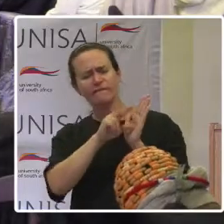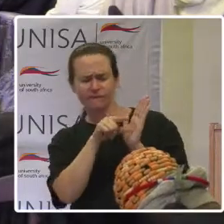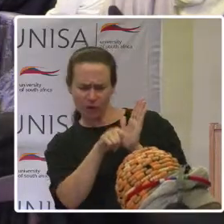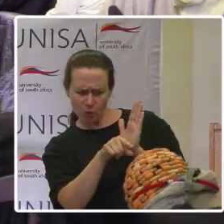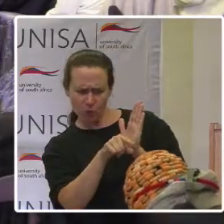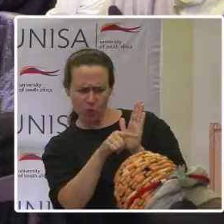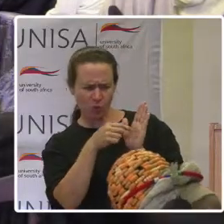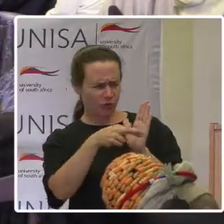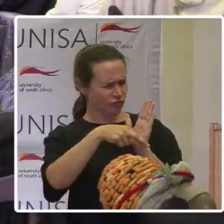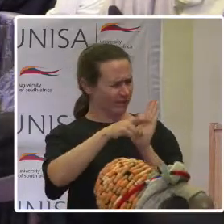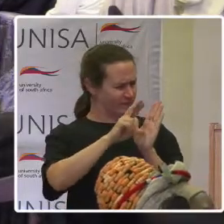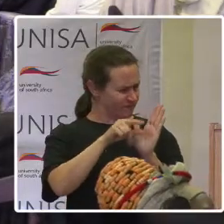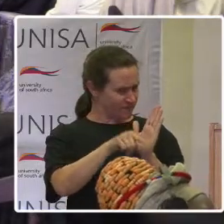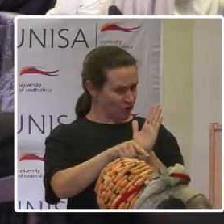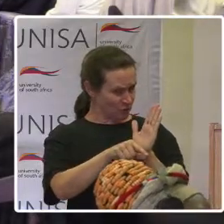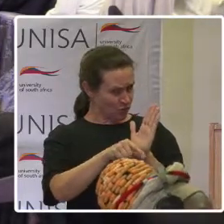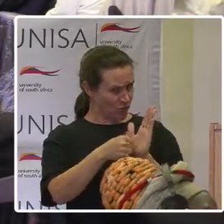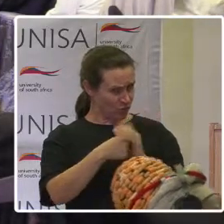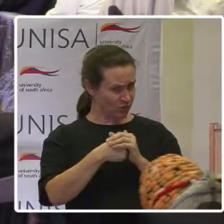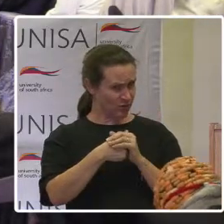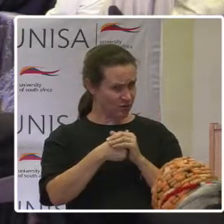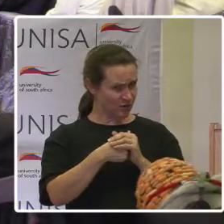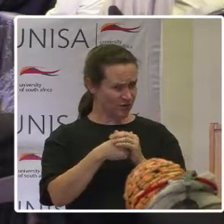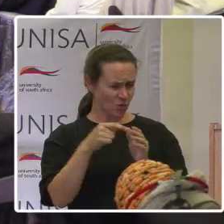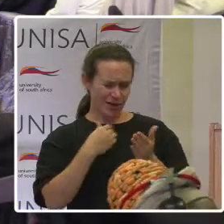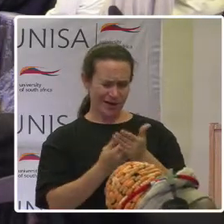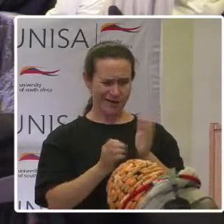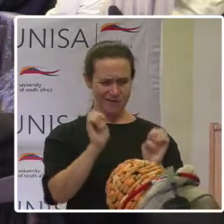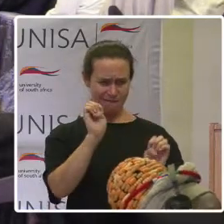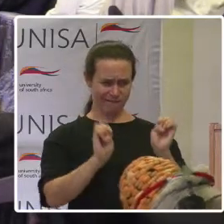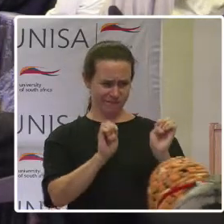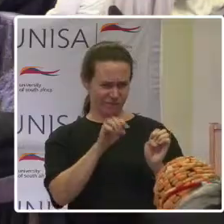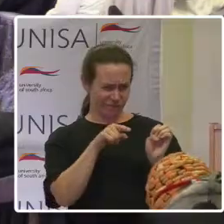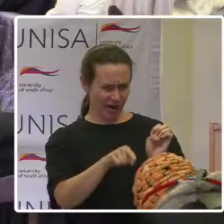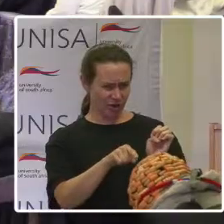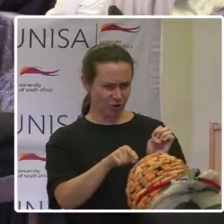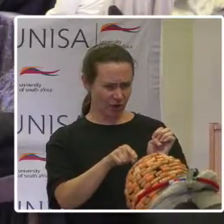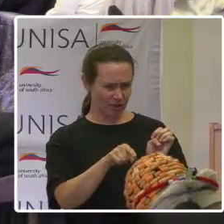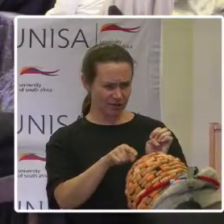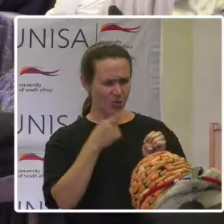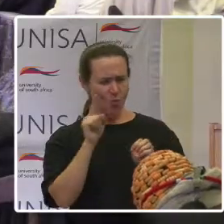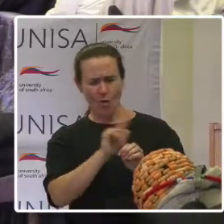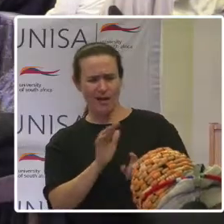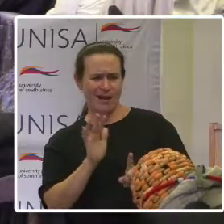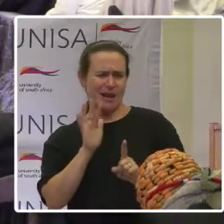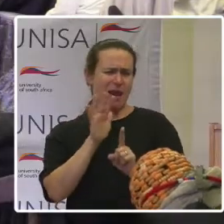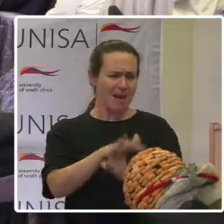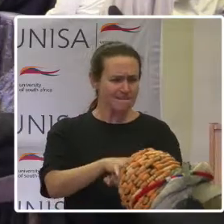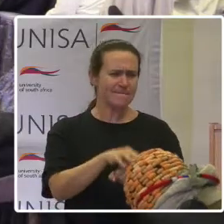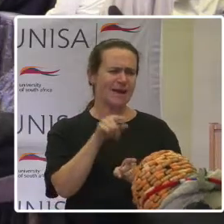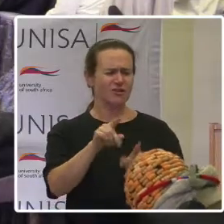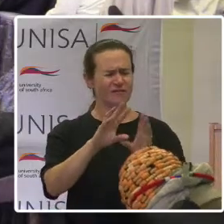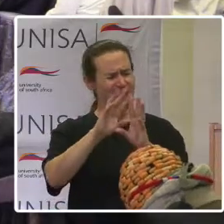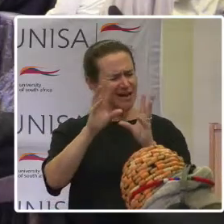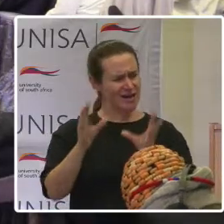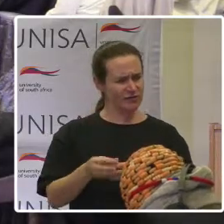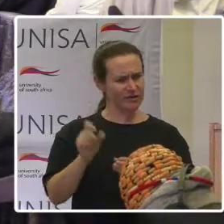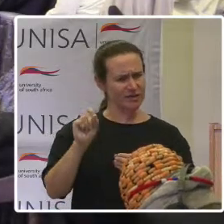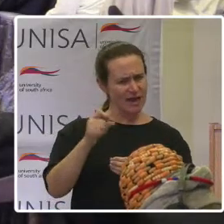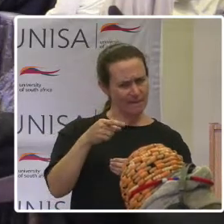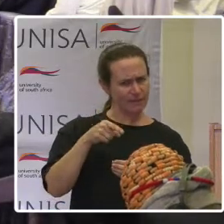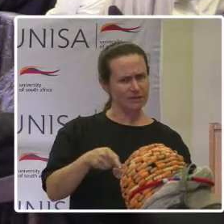for an evaluation of the impact of everything that is happening